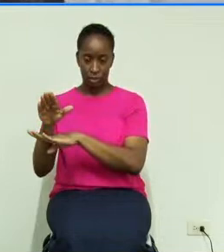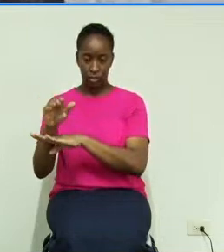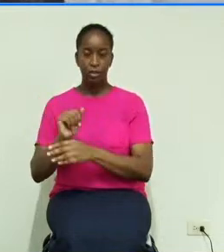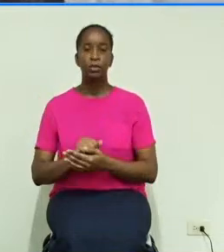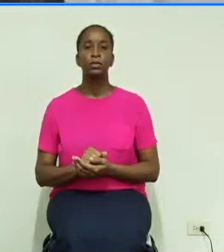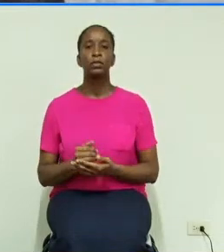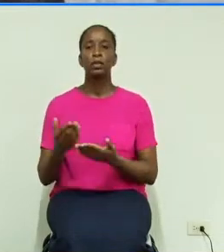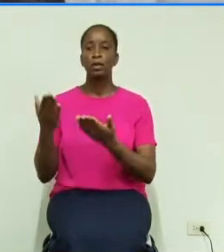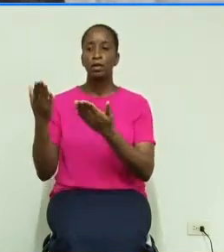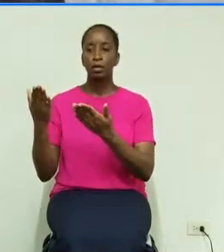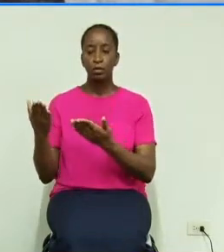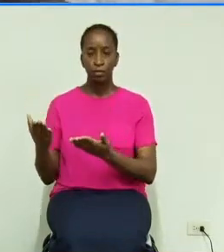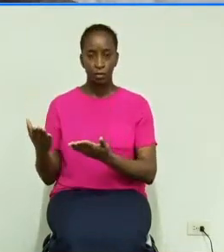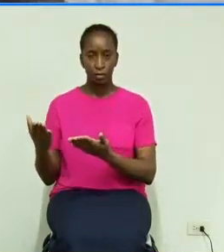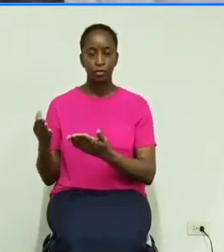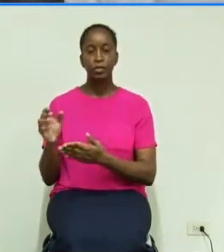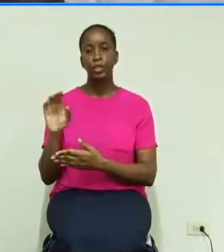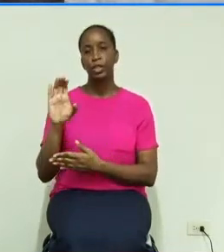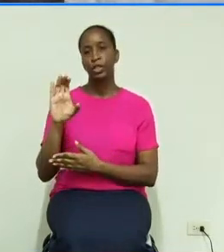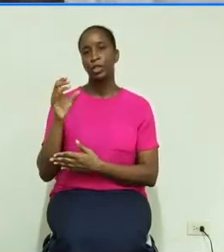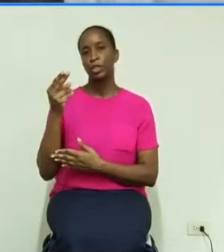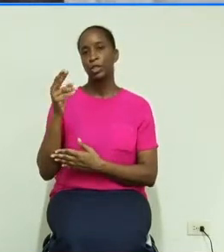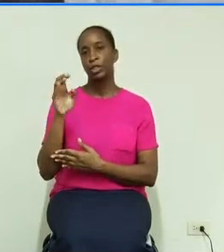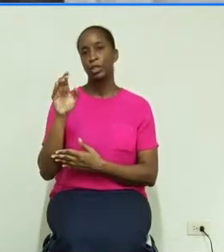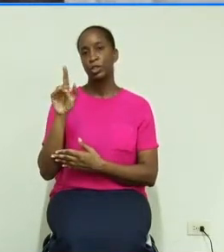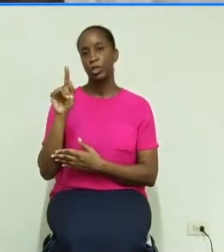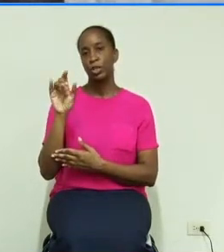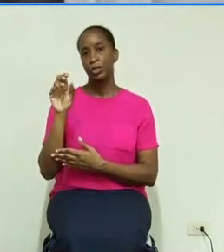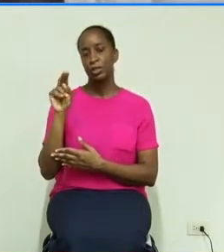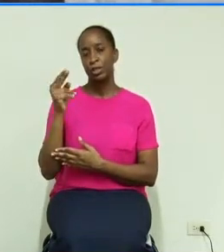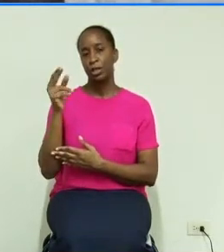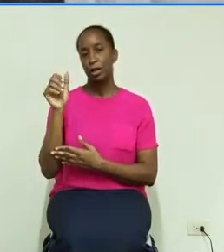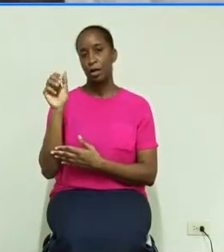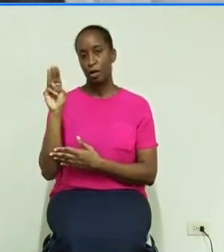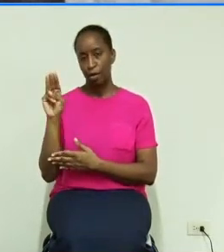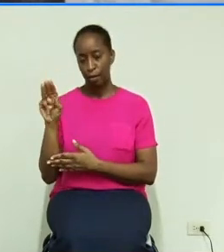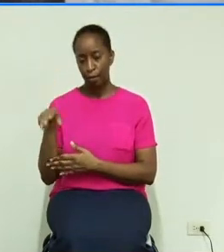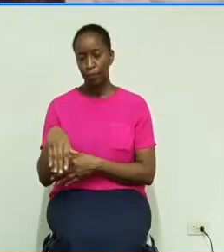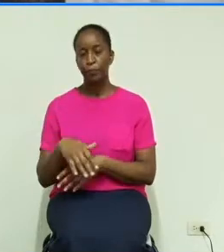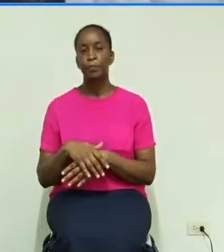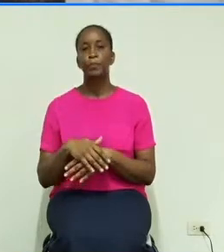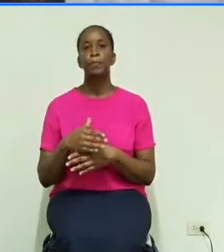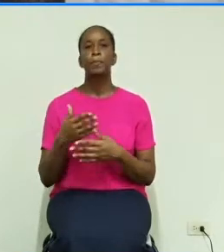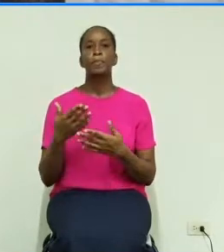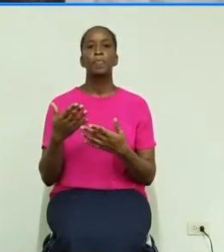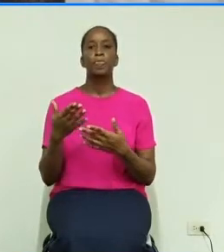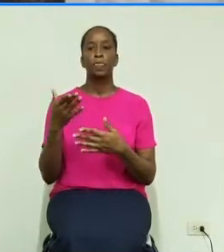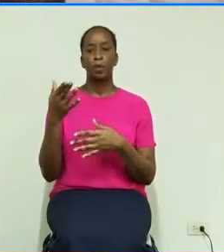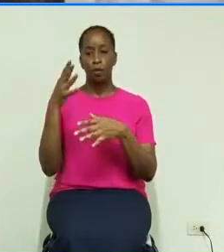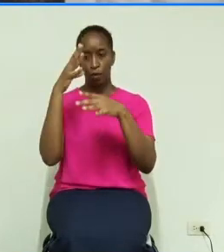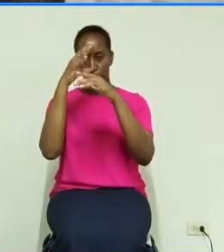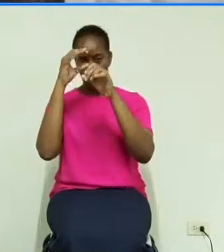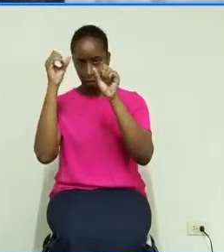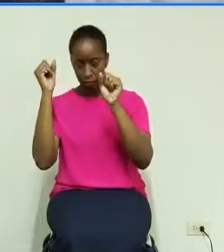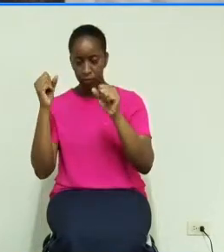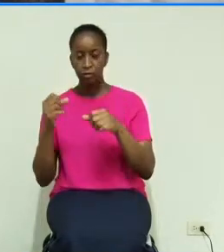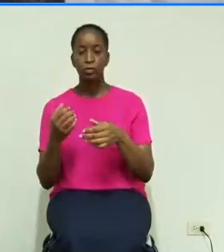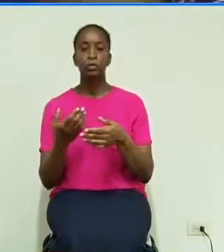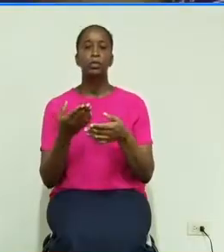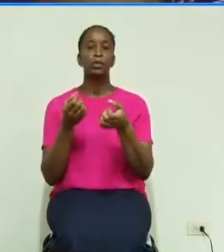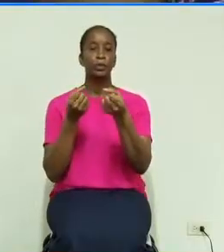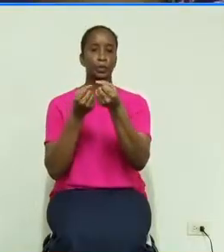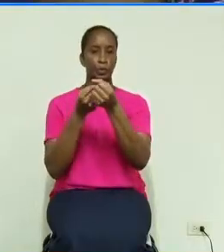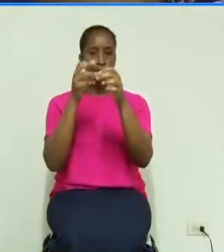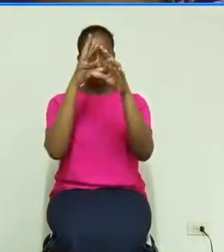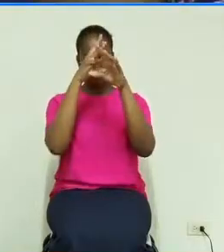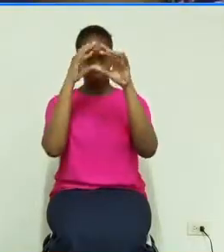former President and Chairman of the Parliamentary Reform Commission, Deputy President of the Senate, Ms. Elizabeth Thompson, and moderator